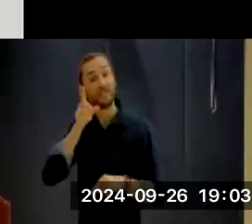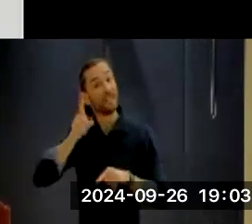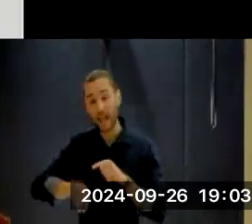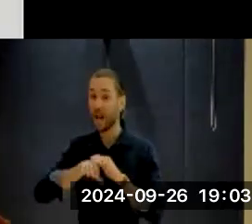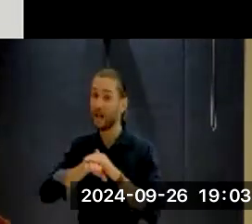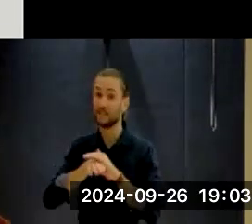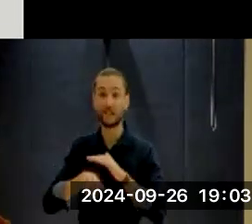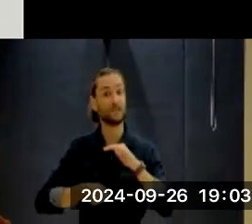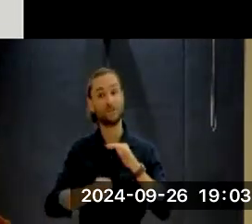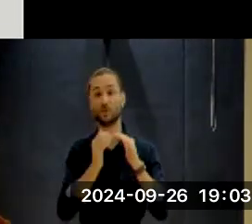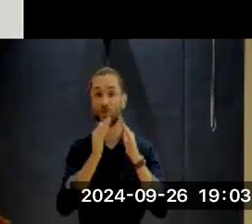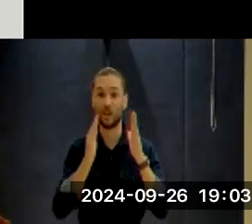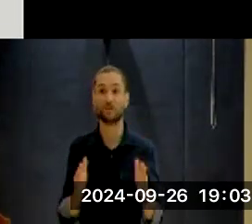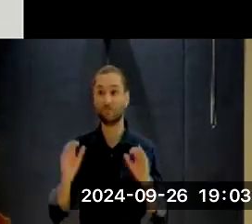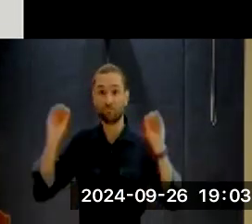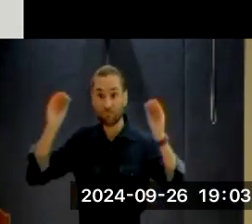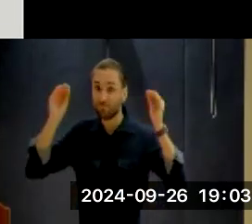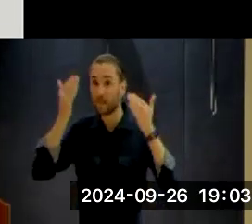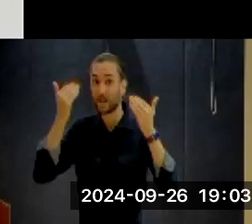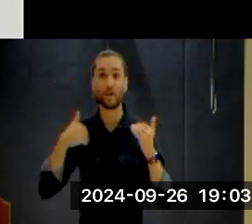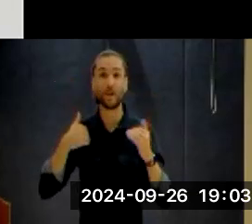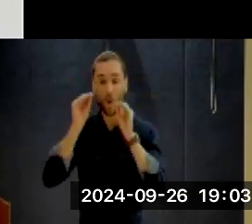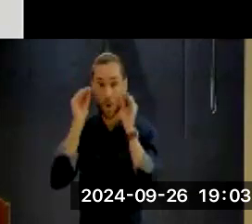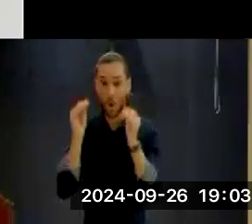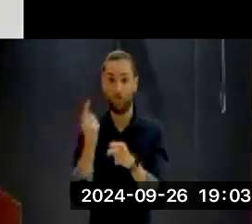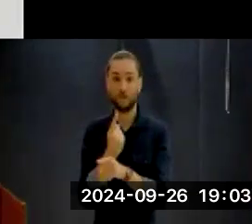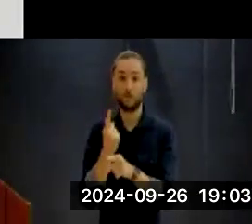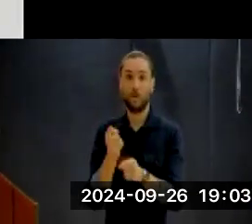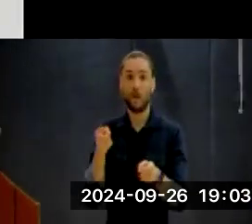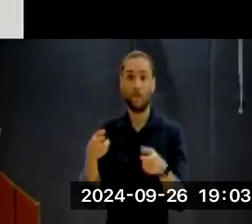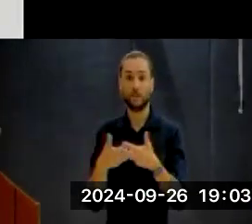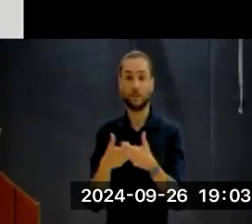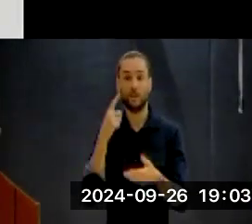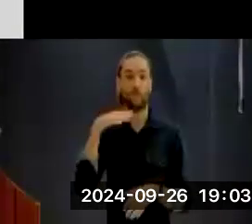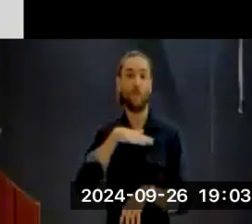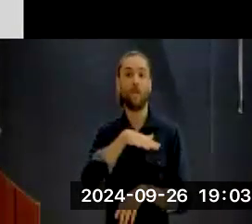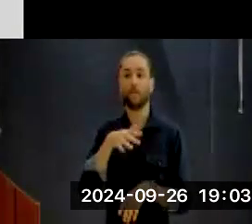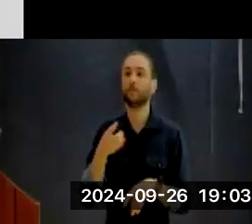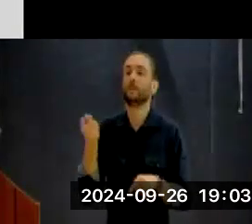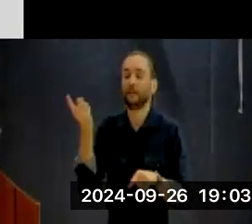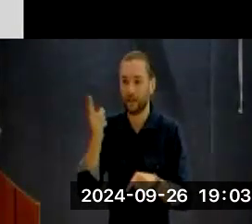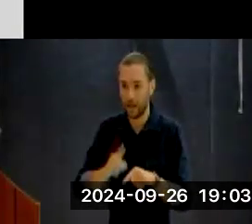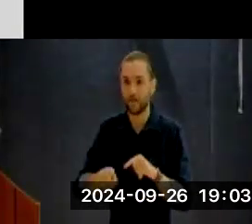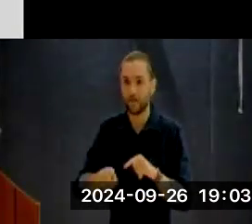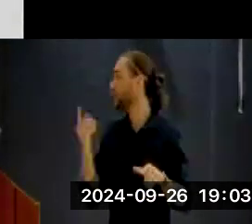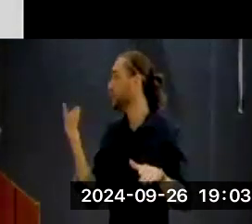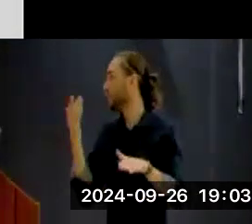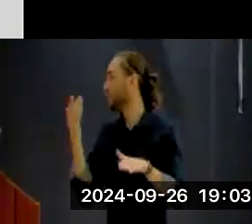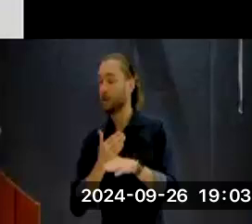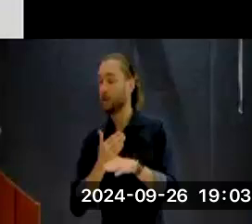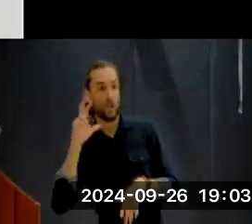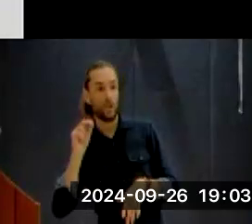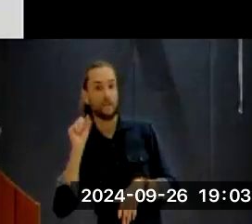all because we have no reasonable accommodation for them. We cannot help you if you cannot meet your Give you a ADLs.